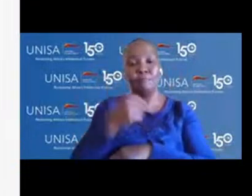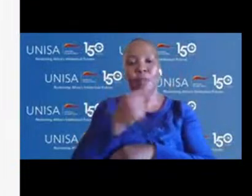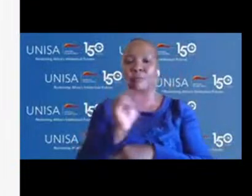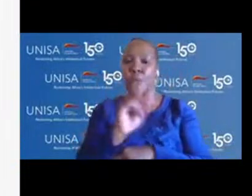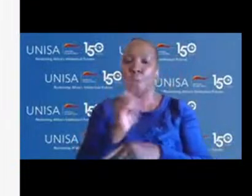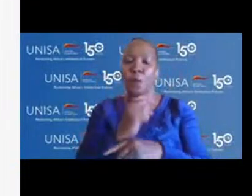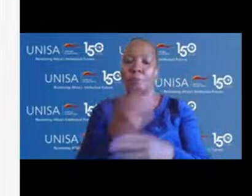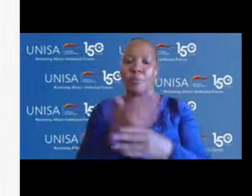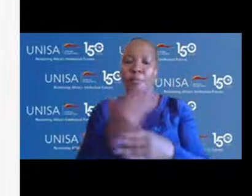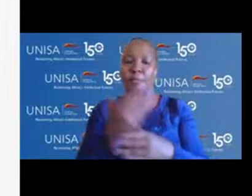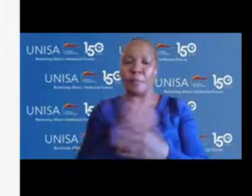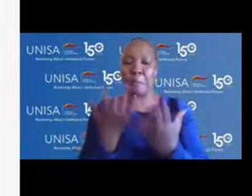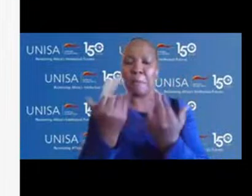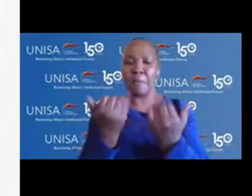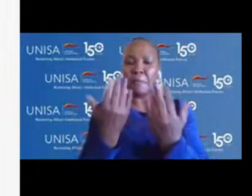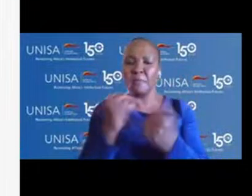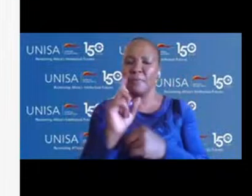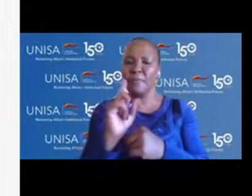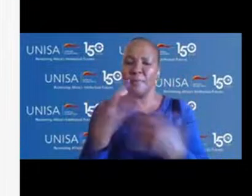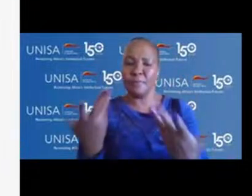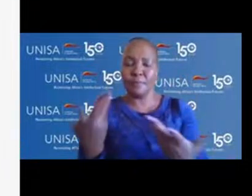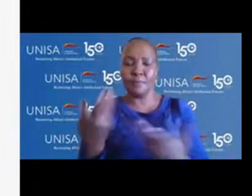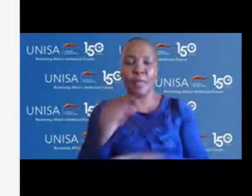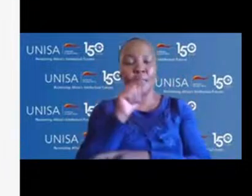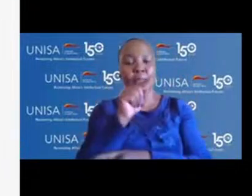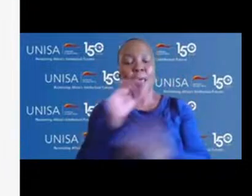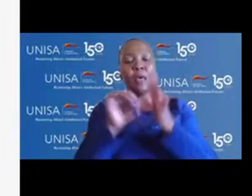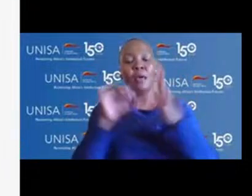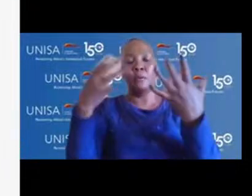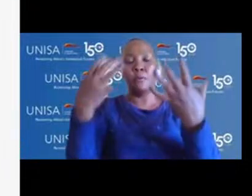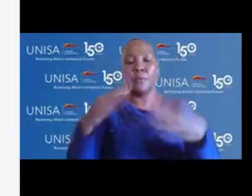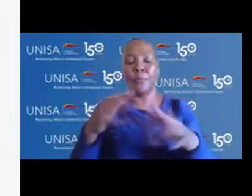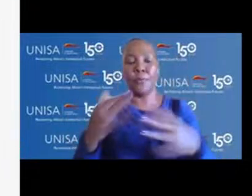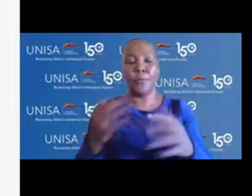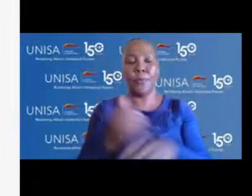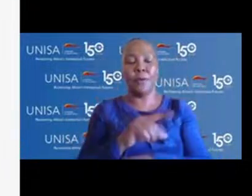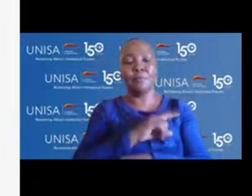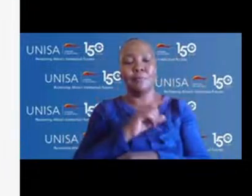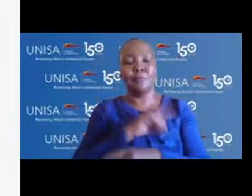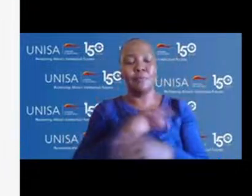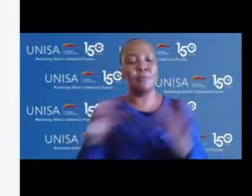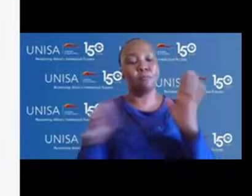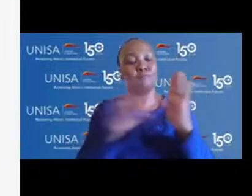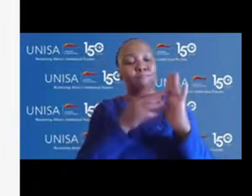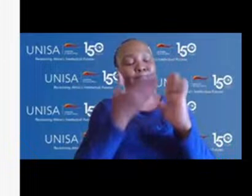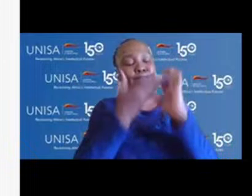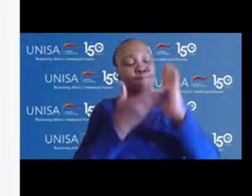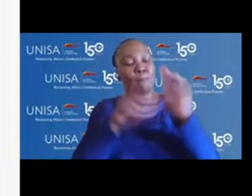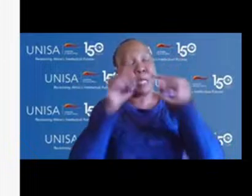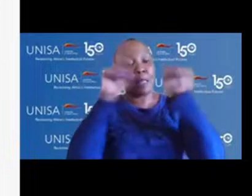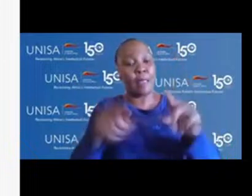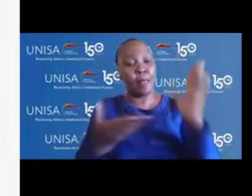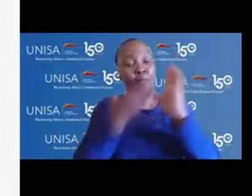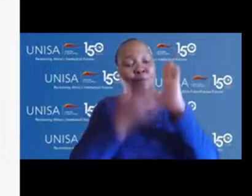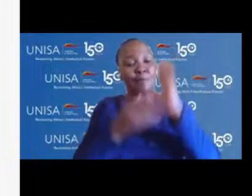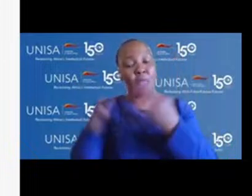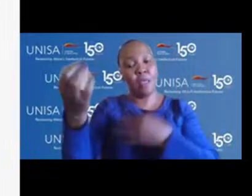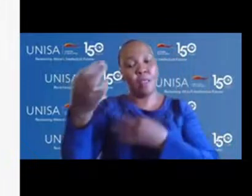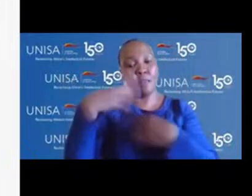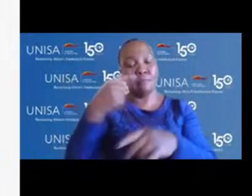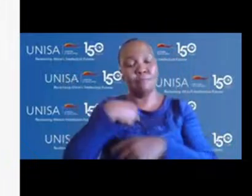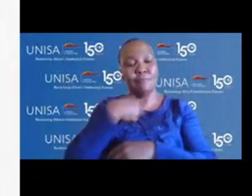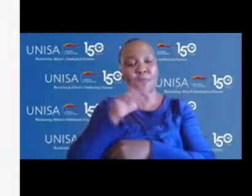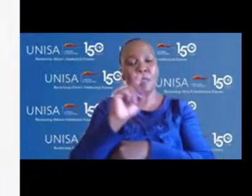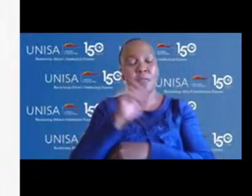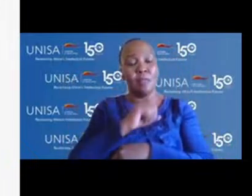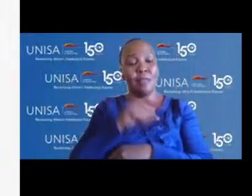am I expecting? So this is also very important. In other words, so when I look at the screen, it's telling me I need to say this